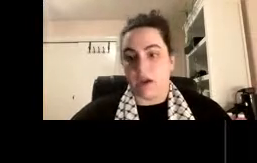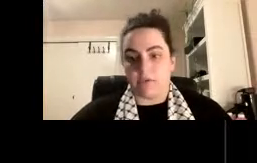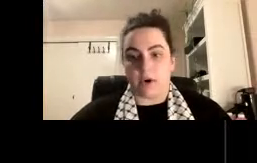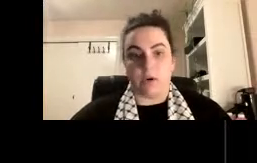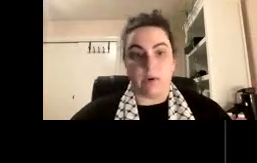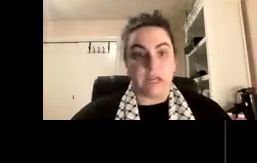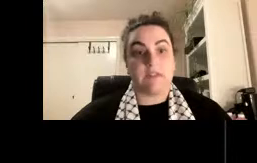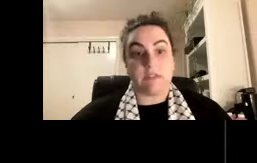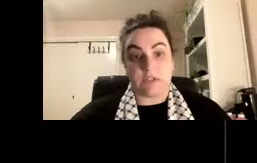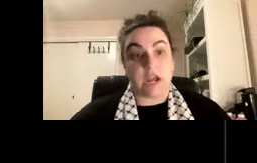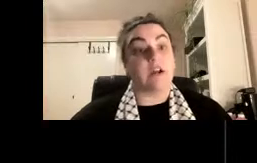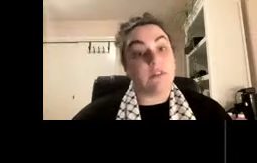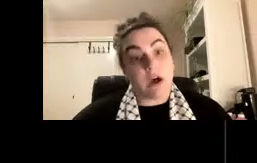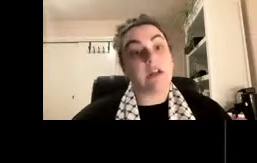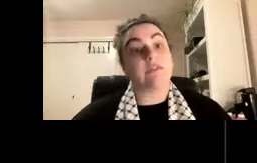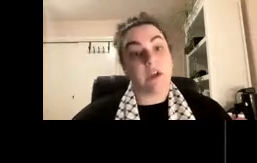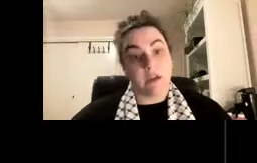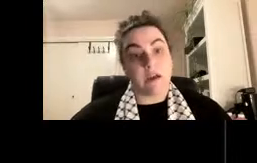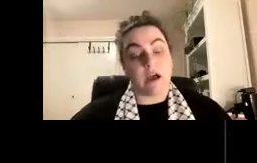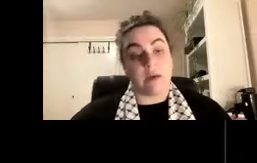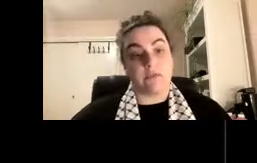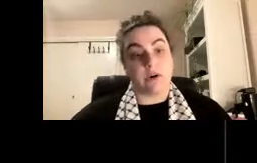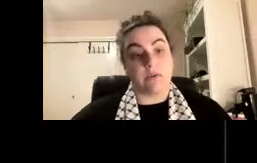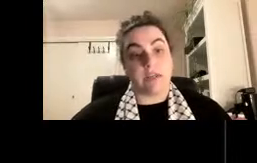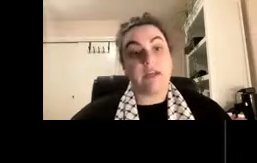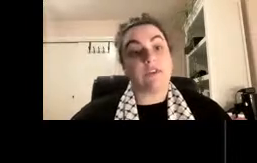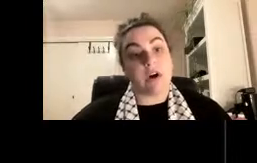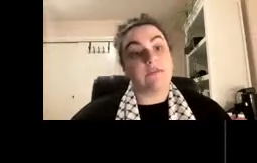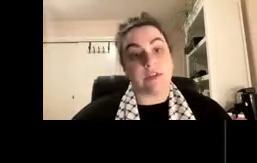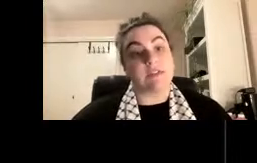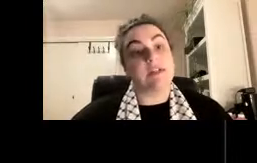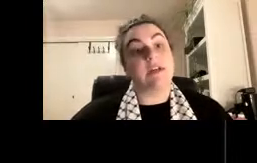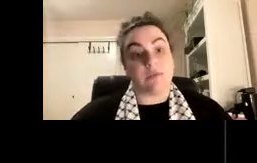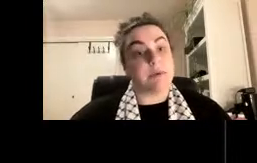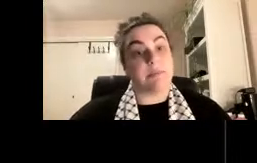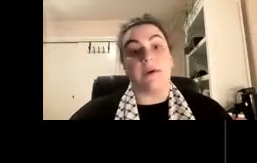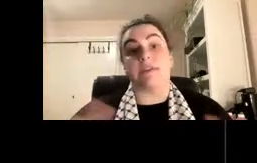about 401ks in this chat, a lot of 401ks are